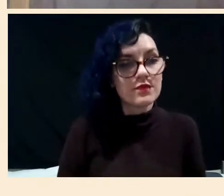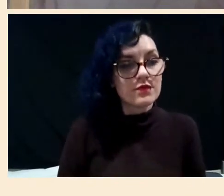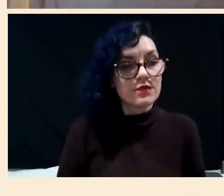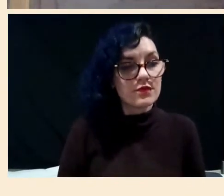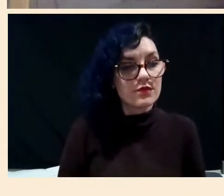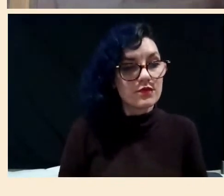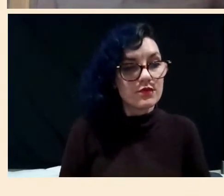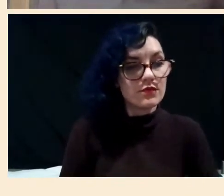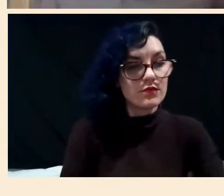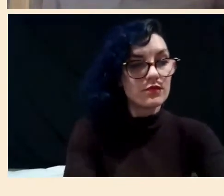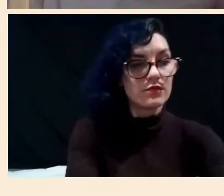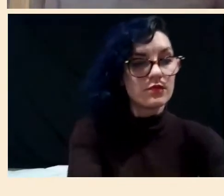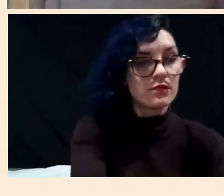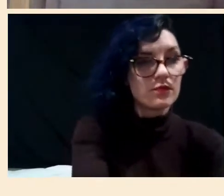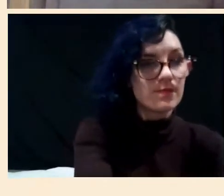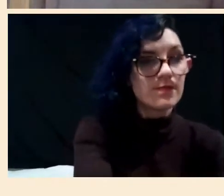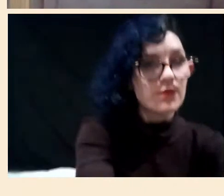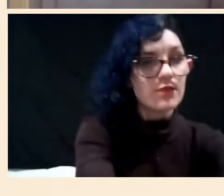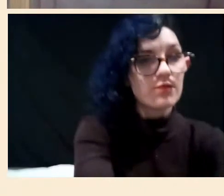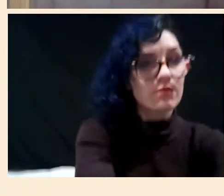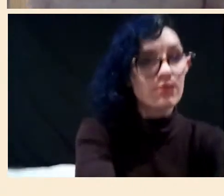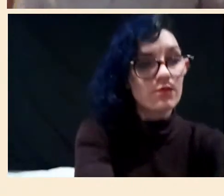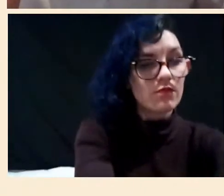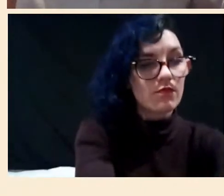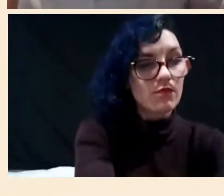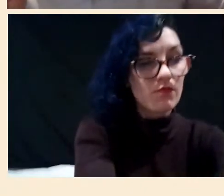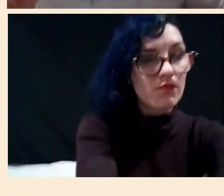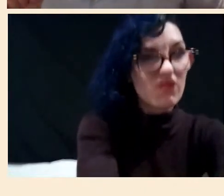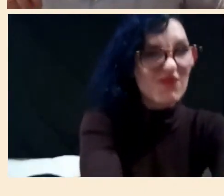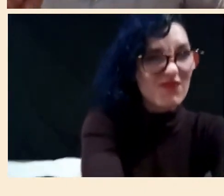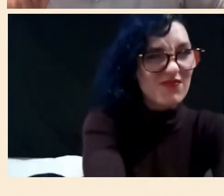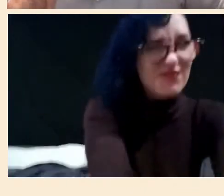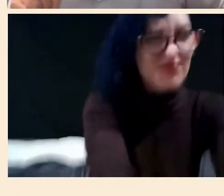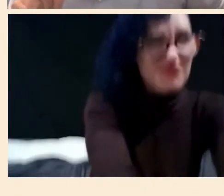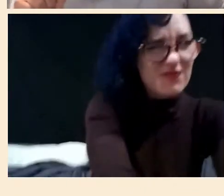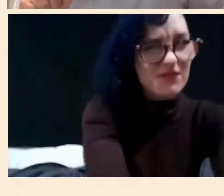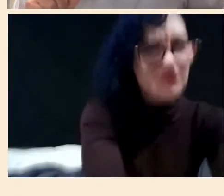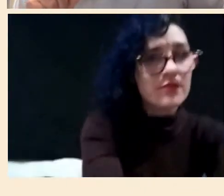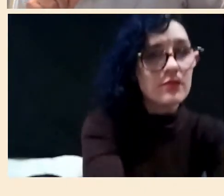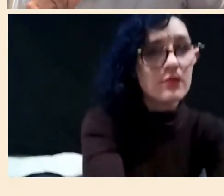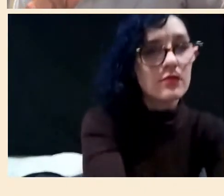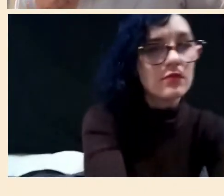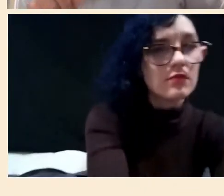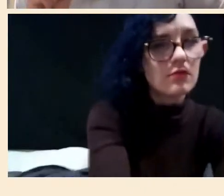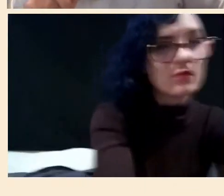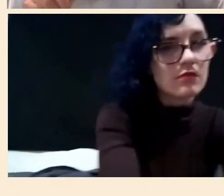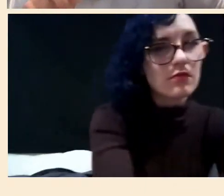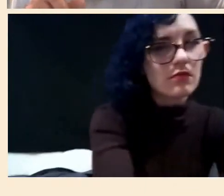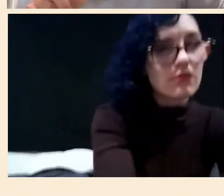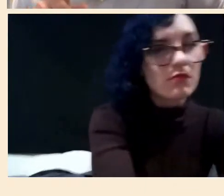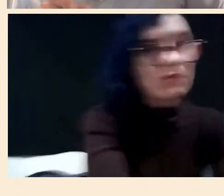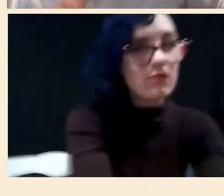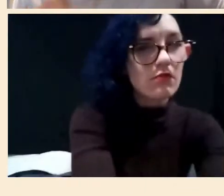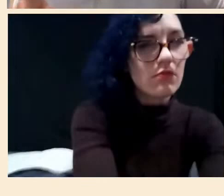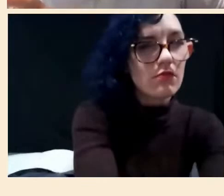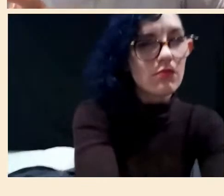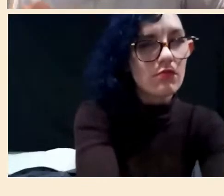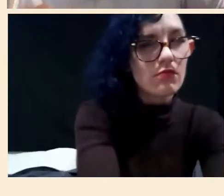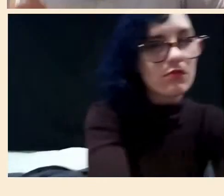All right, we are going to move into audience questions, and then remind me if I forget. You do get to ask